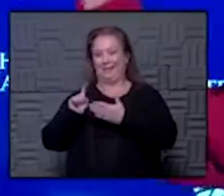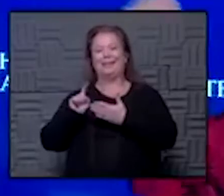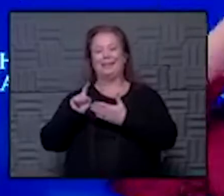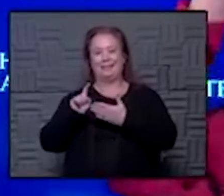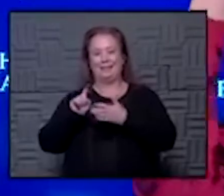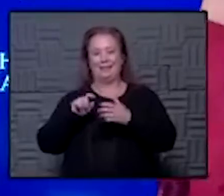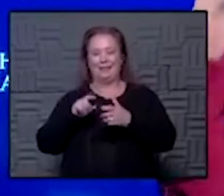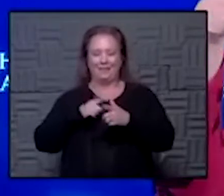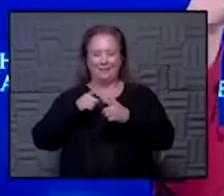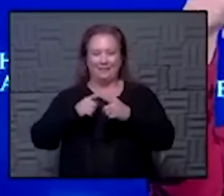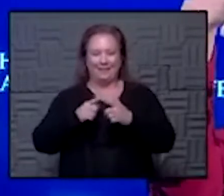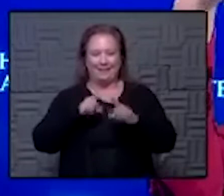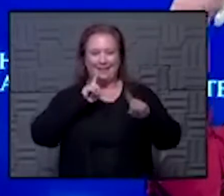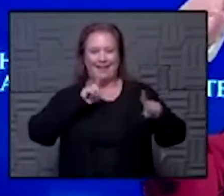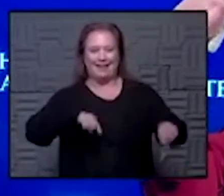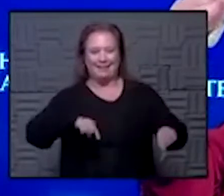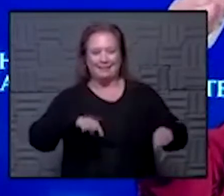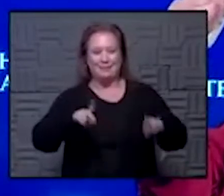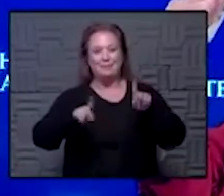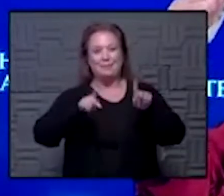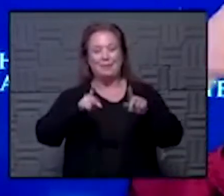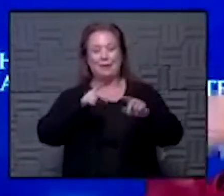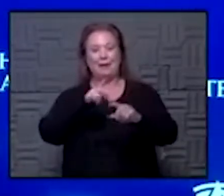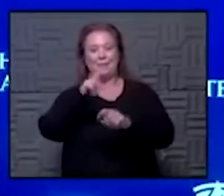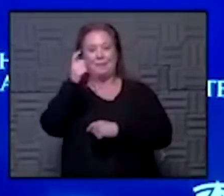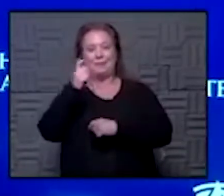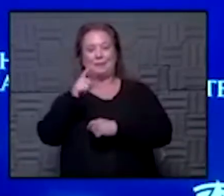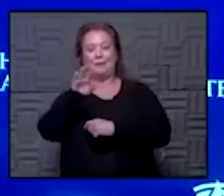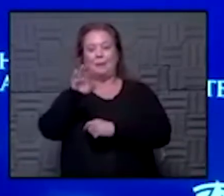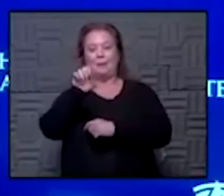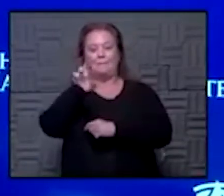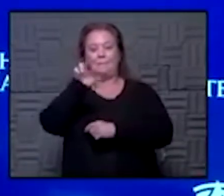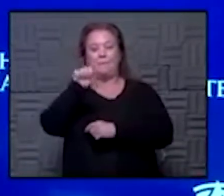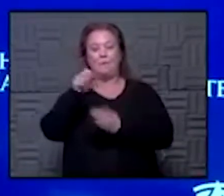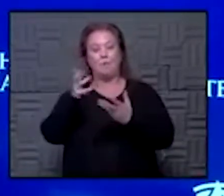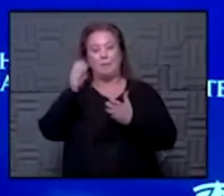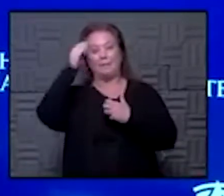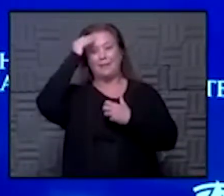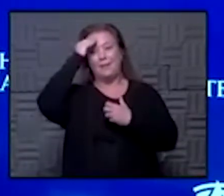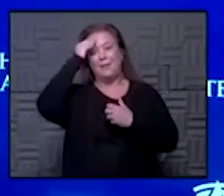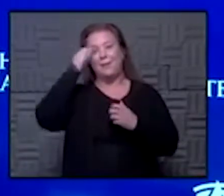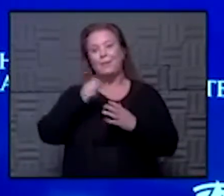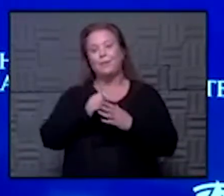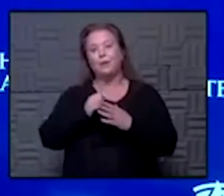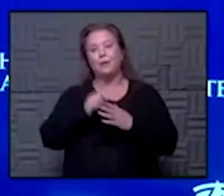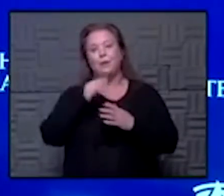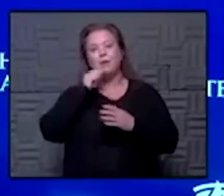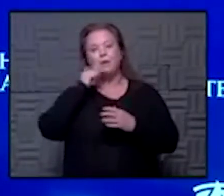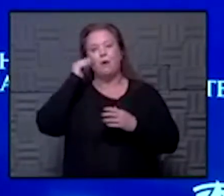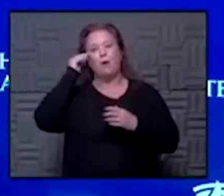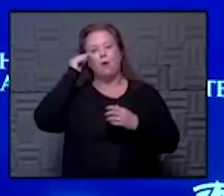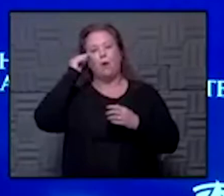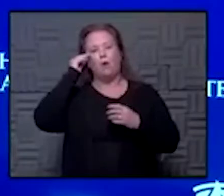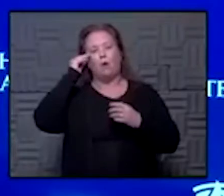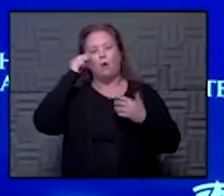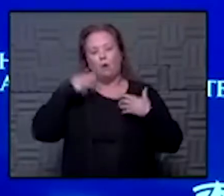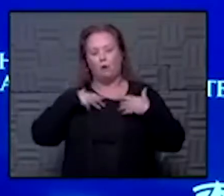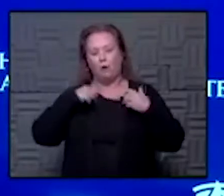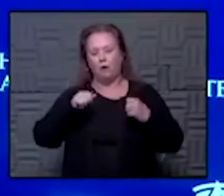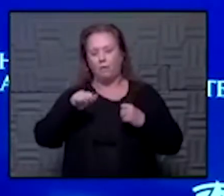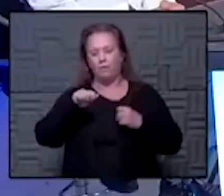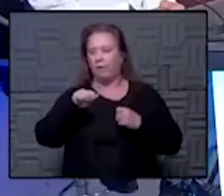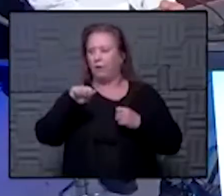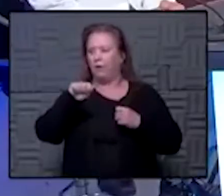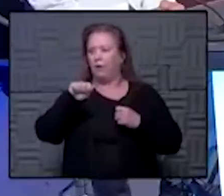then we'll get back to you people that have questions today. Barbara wants to know first, what about home pulse